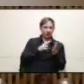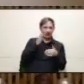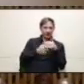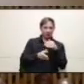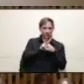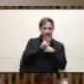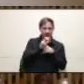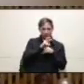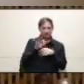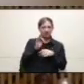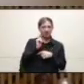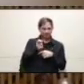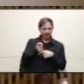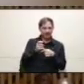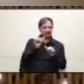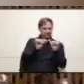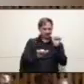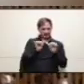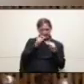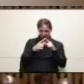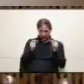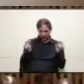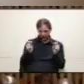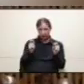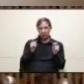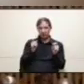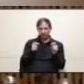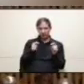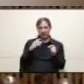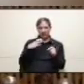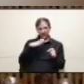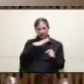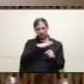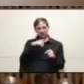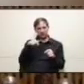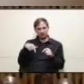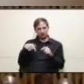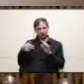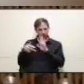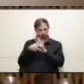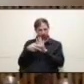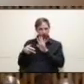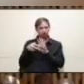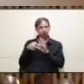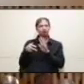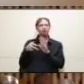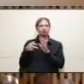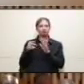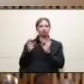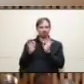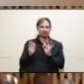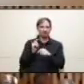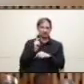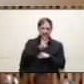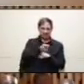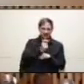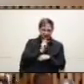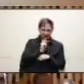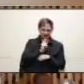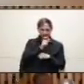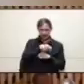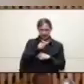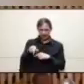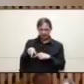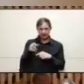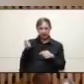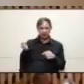paid. They were already assessed, and they were taken to council for purpose of a resolution, and they were paid. Those who were